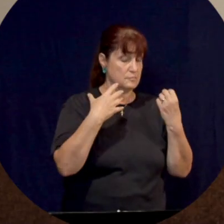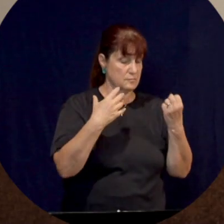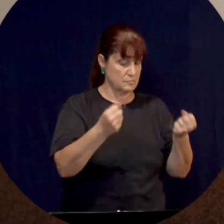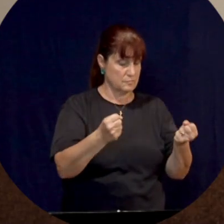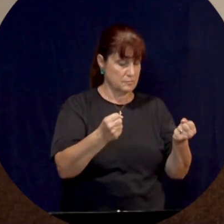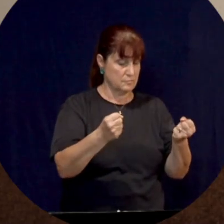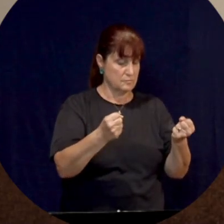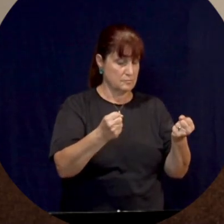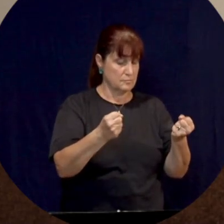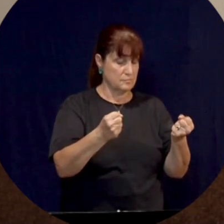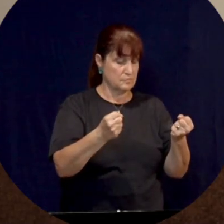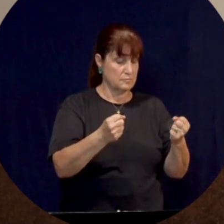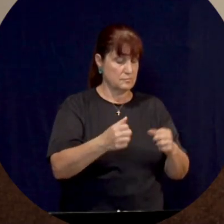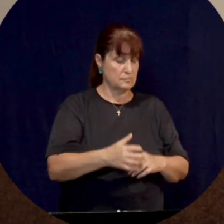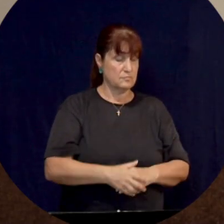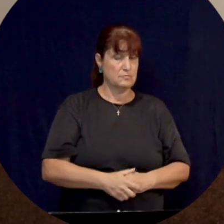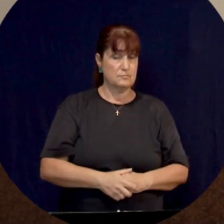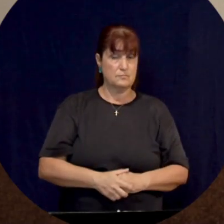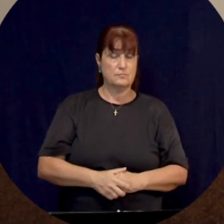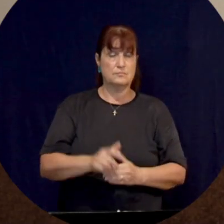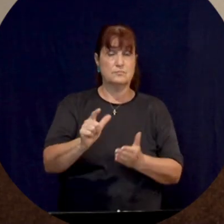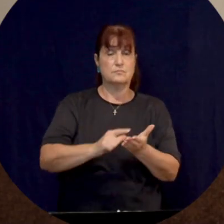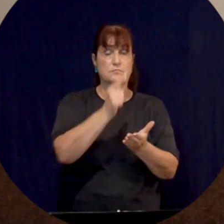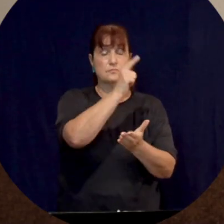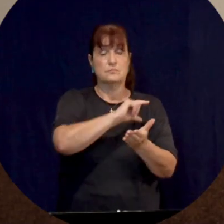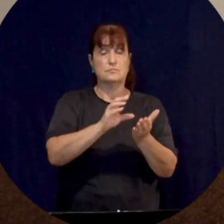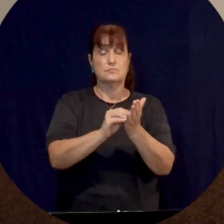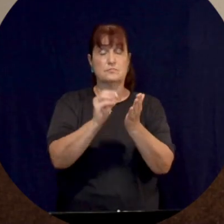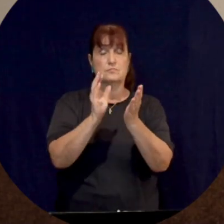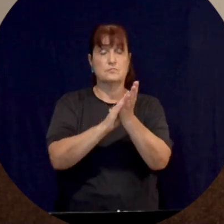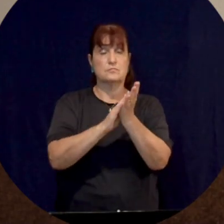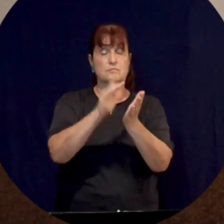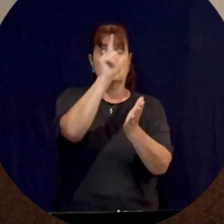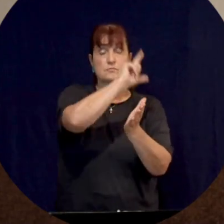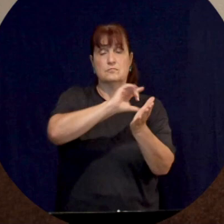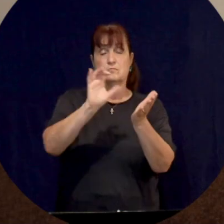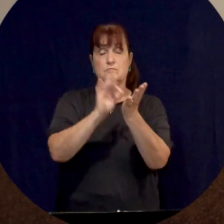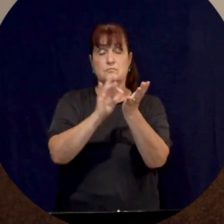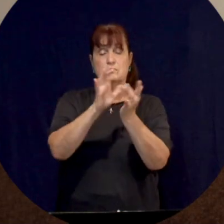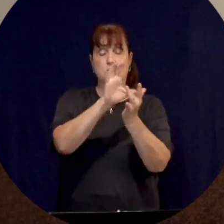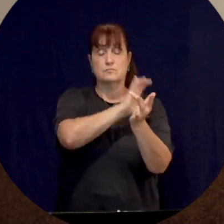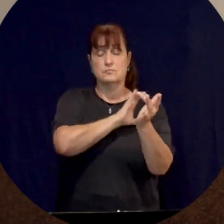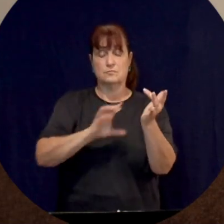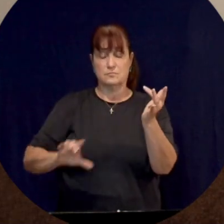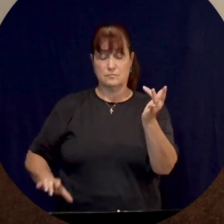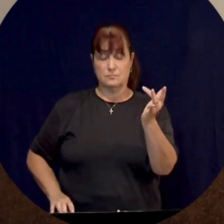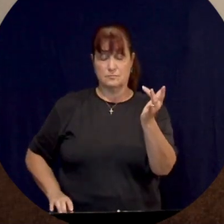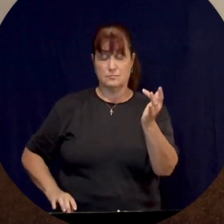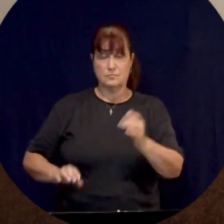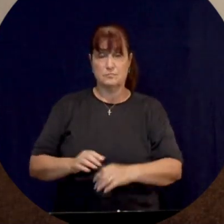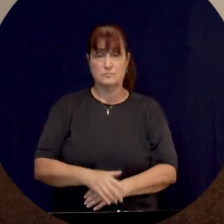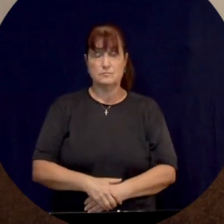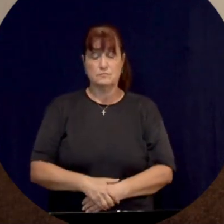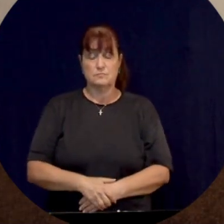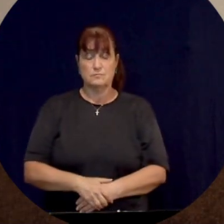that hour. The Gospel of the Lord. Praise to you, Lord Jesus